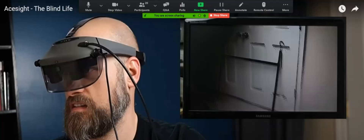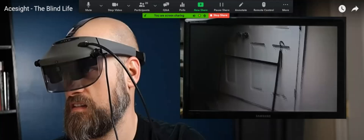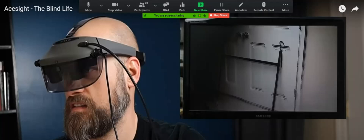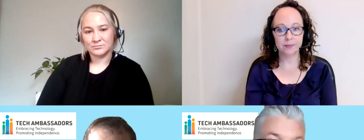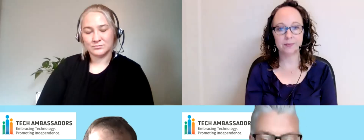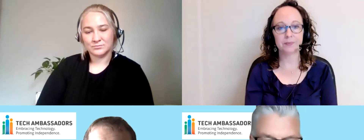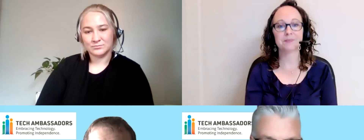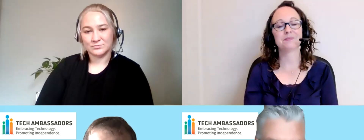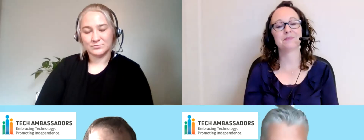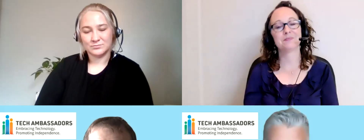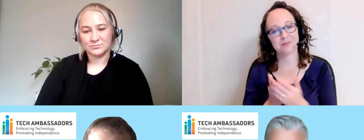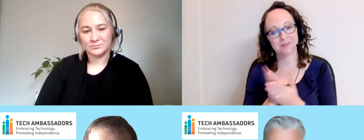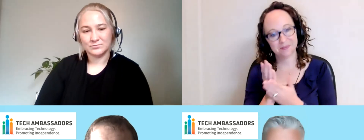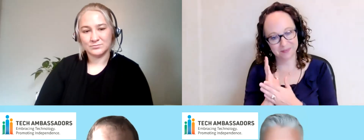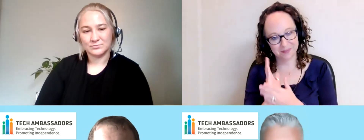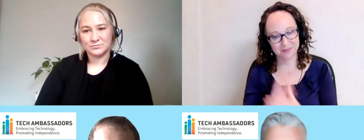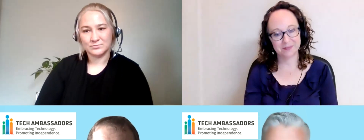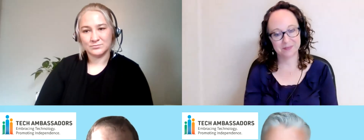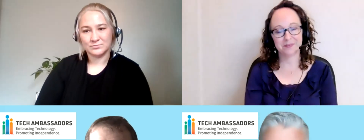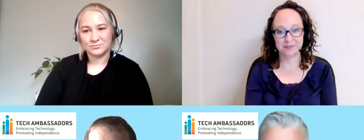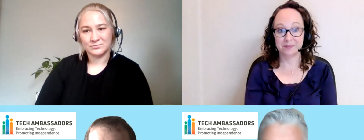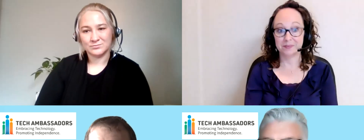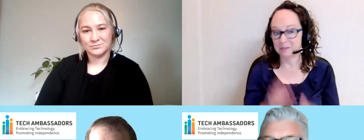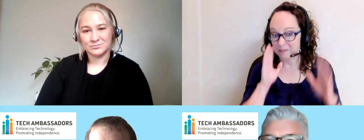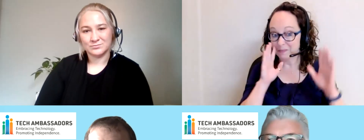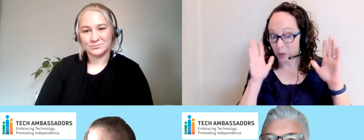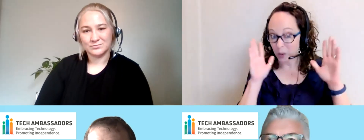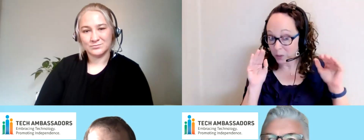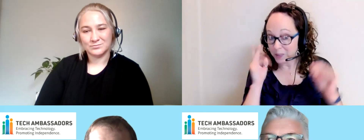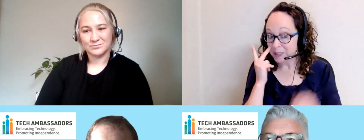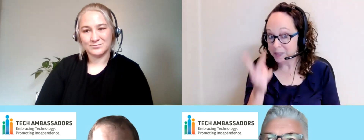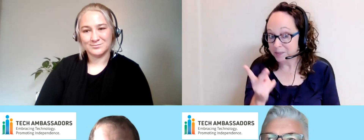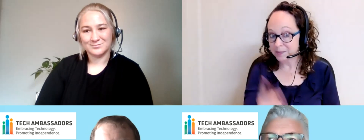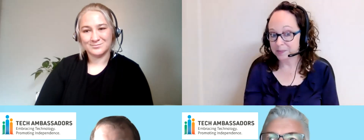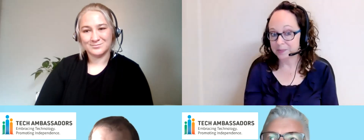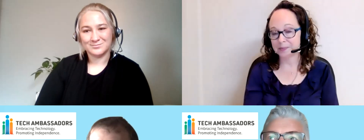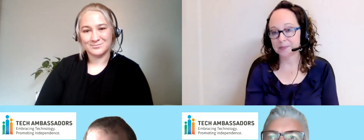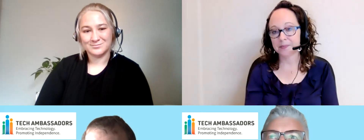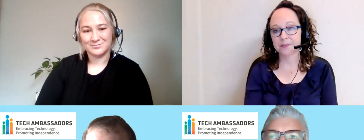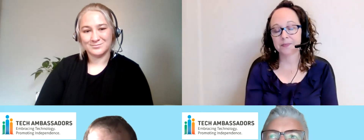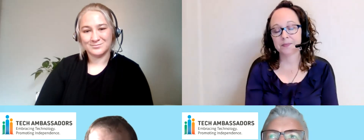All right. Hopefully everyone could see that.